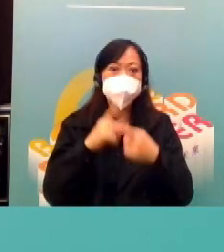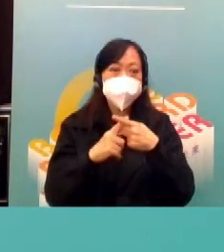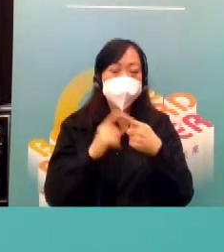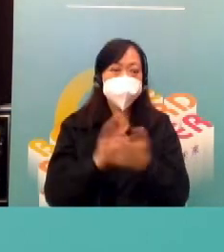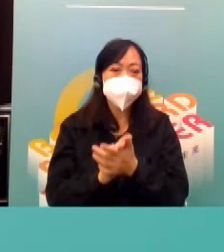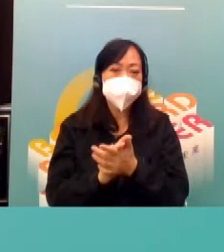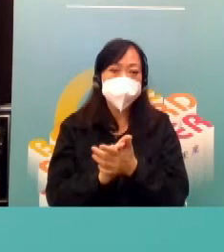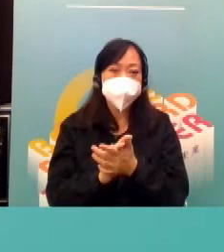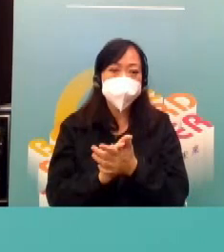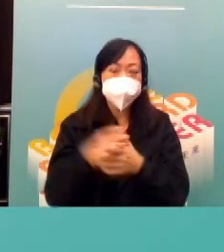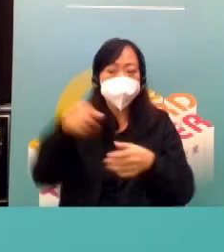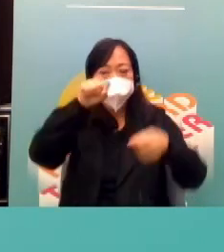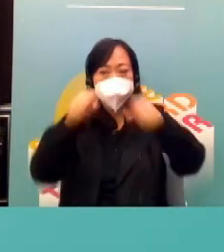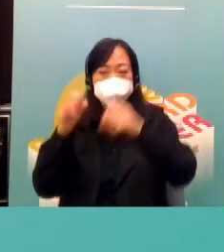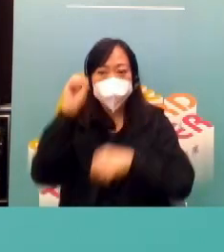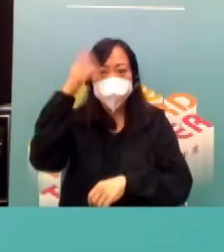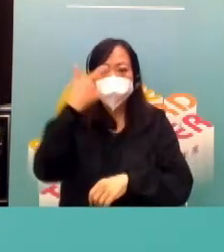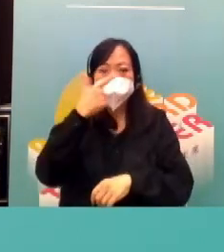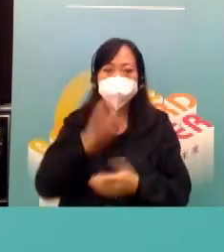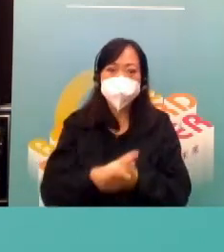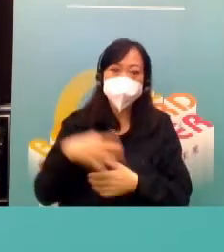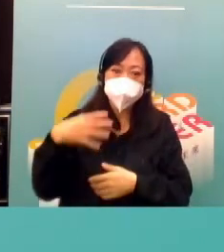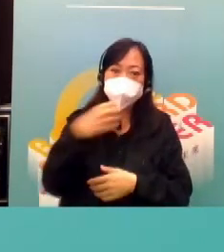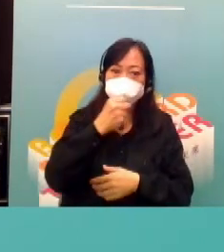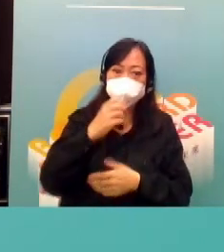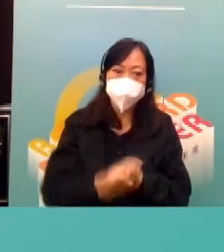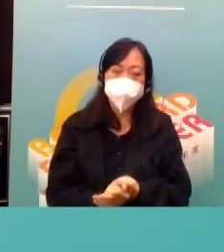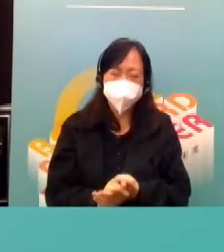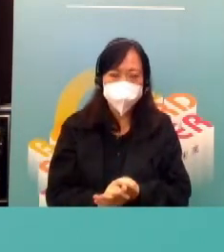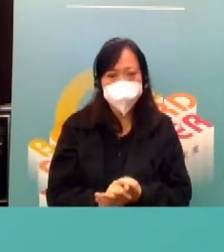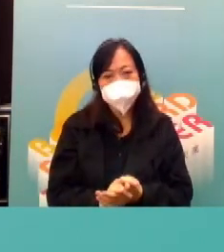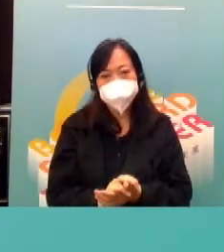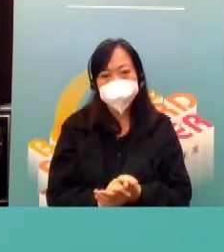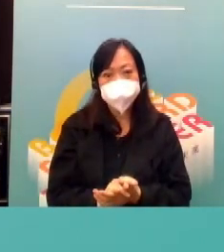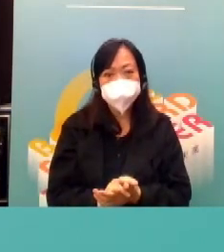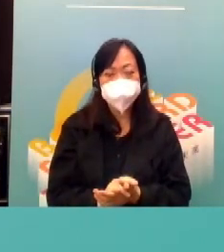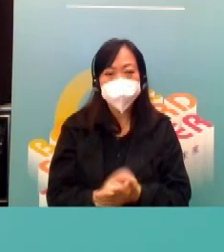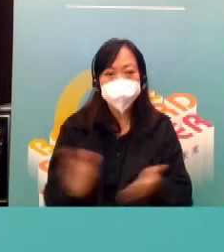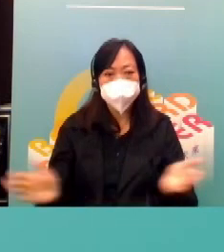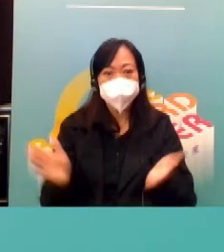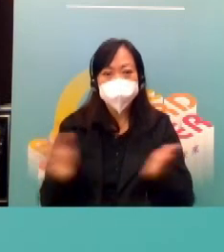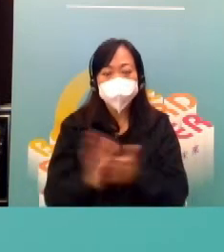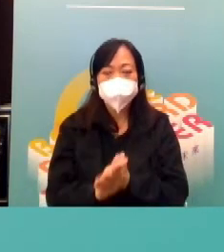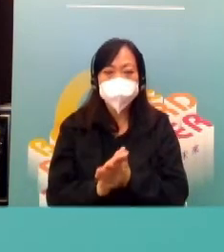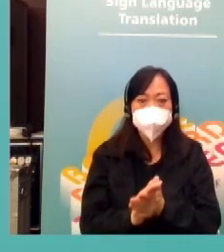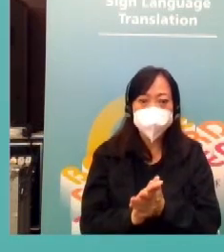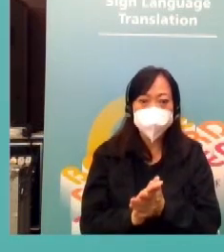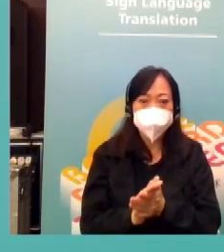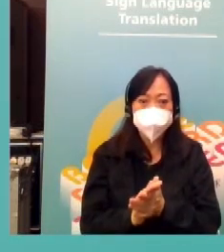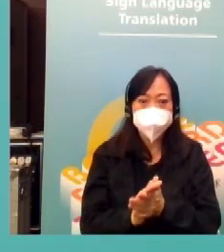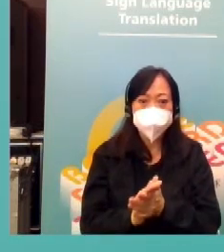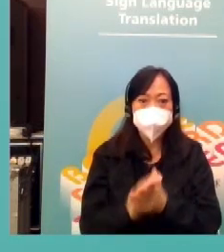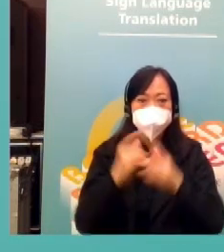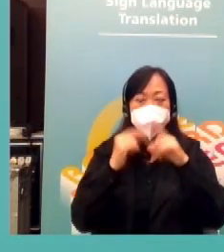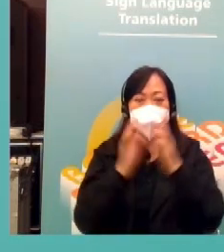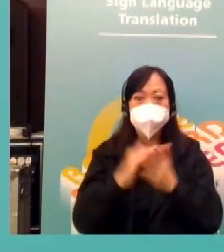driven than I am in the Department of Public Policy. And so I'm so excited that Alex really put together a cross-sectoral talent